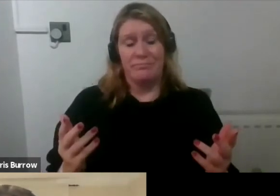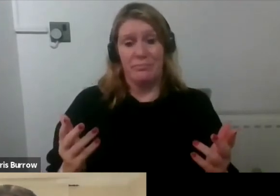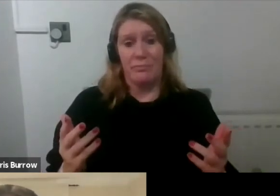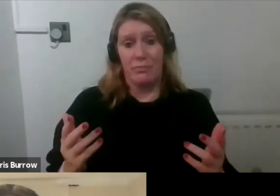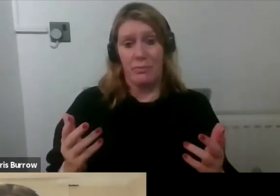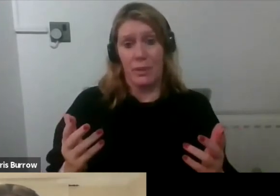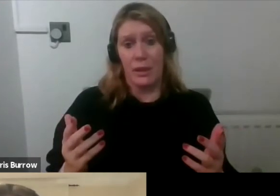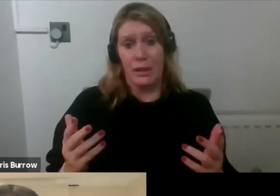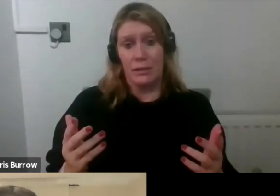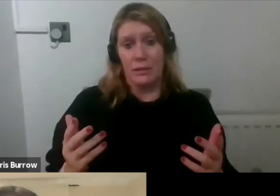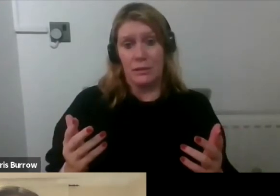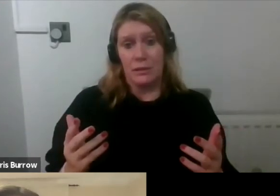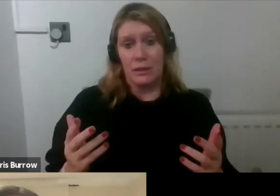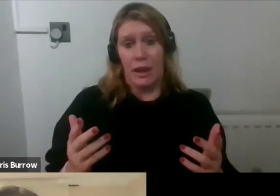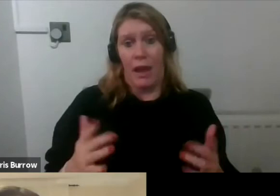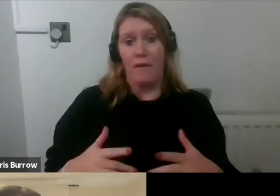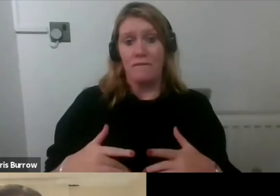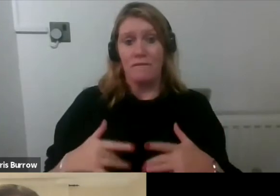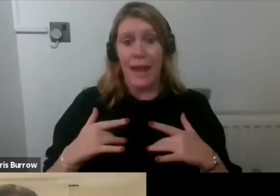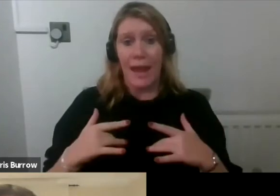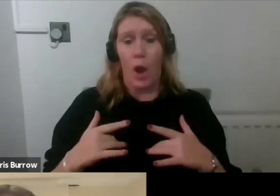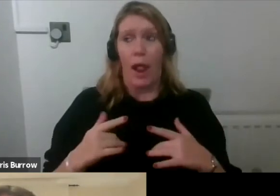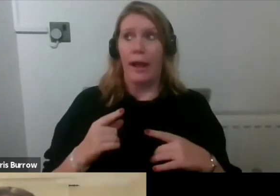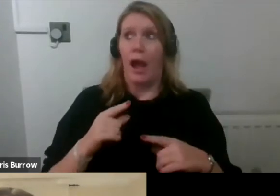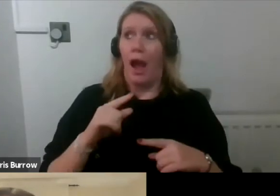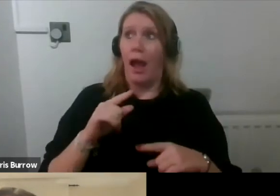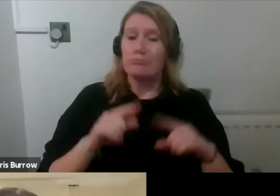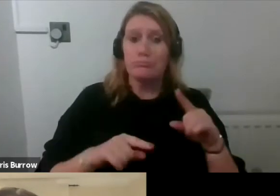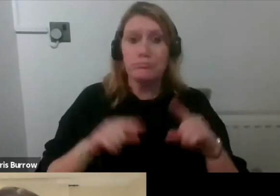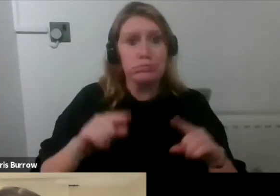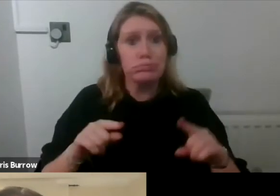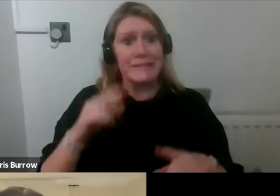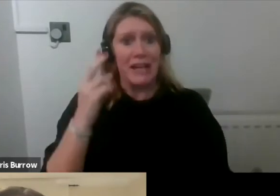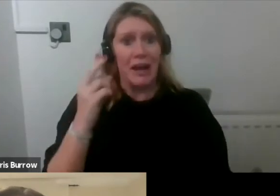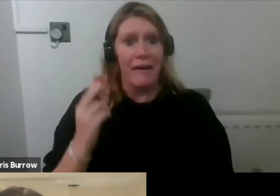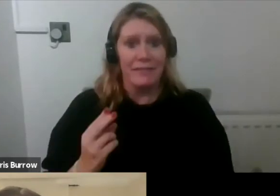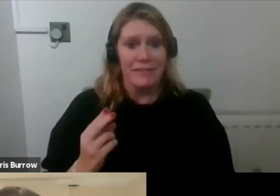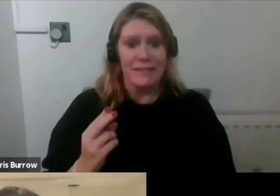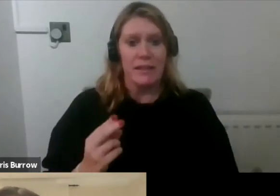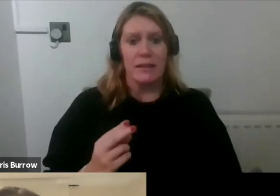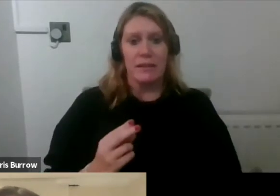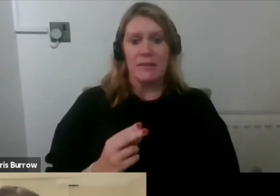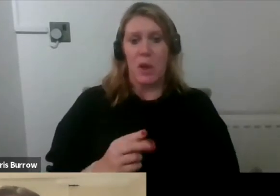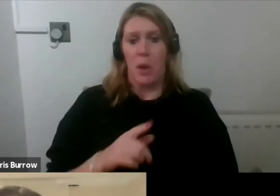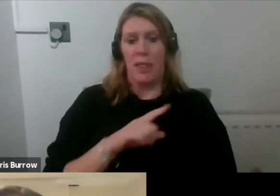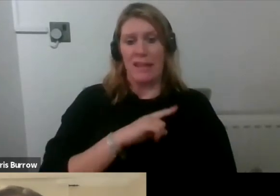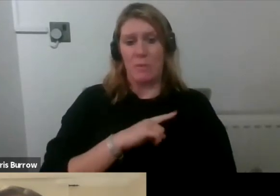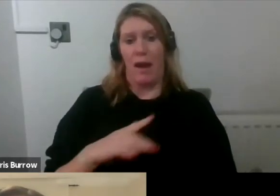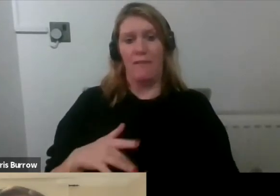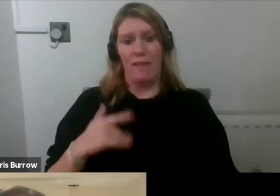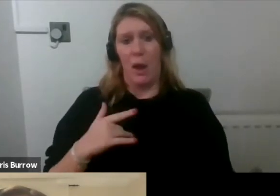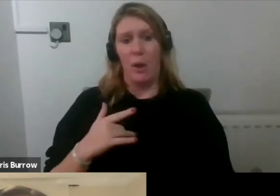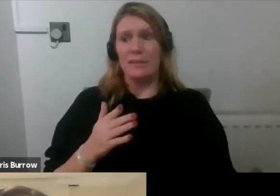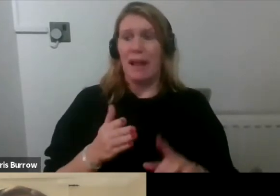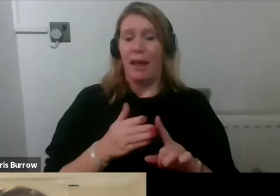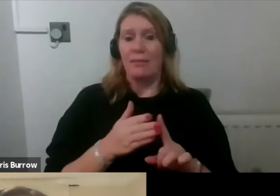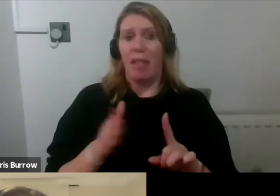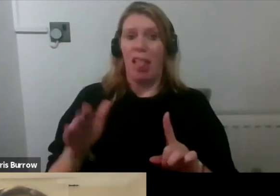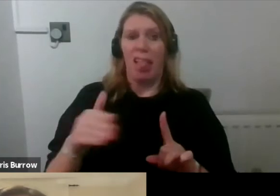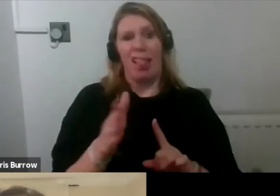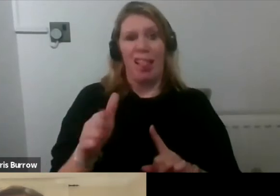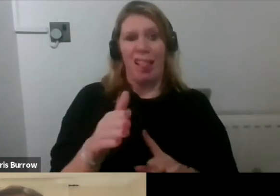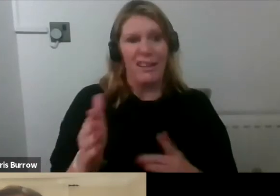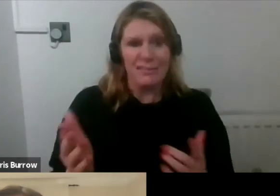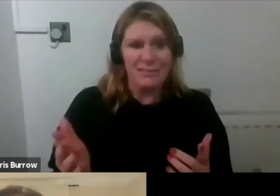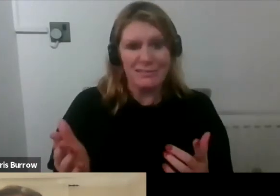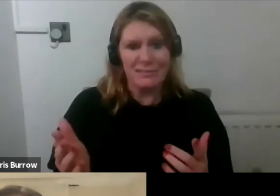I like to think I'm fairly well versed in art. So it sort of made sense. It's kind of sideways steps, and certainly you've got a lot of artists who